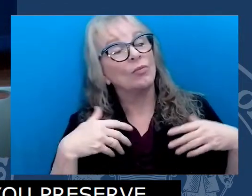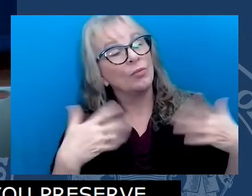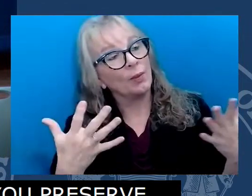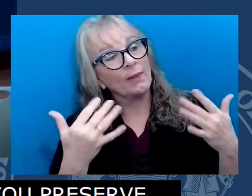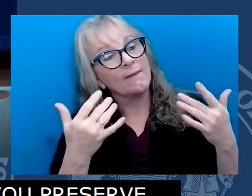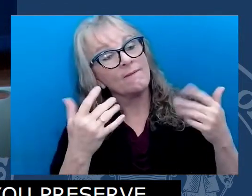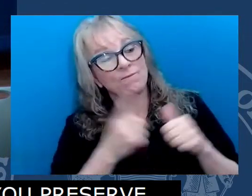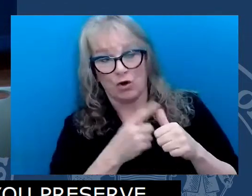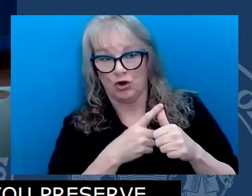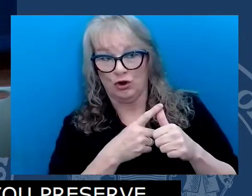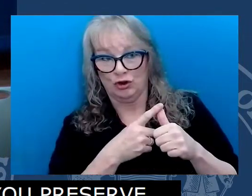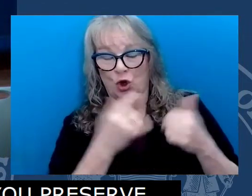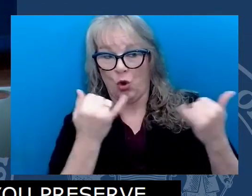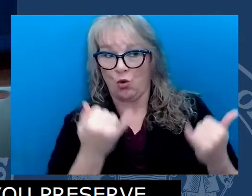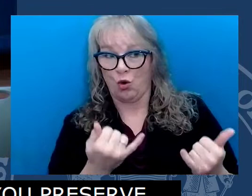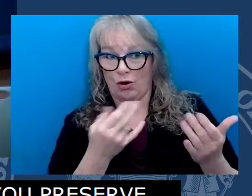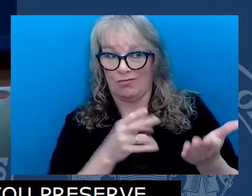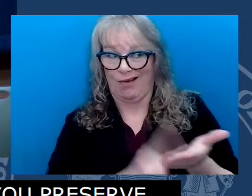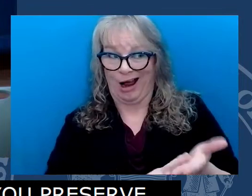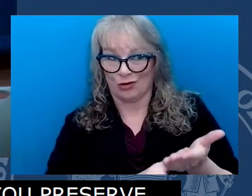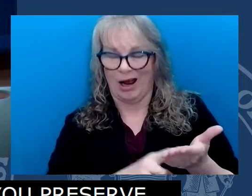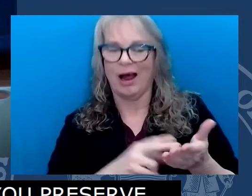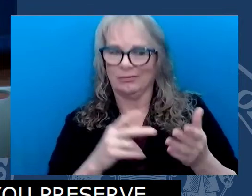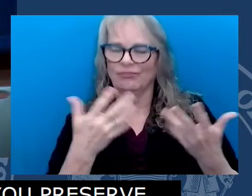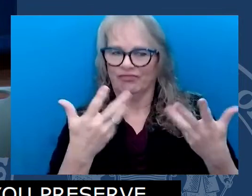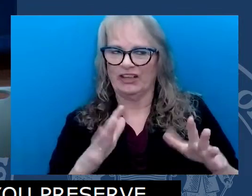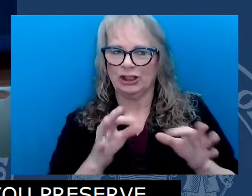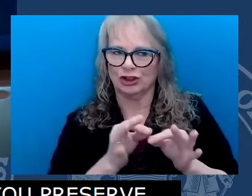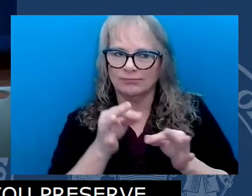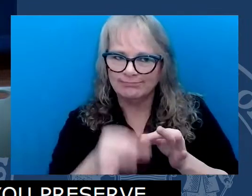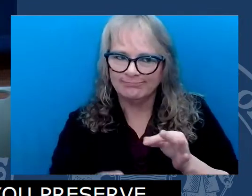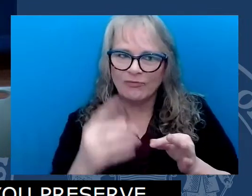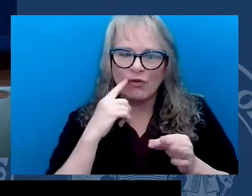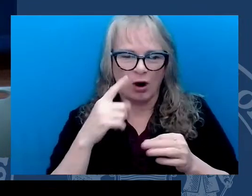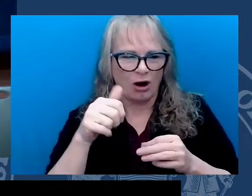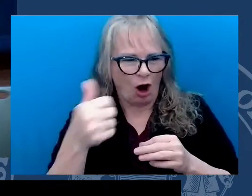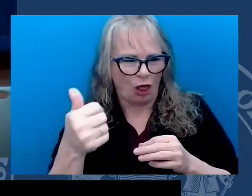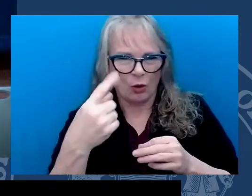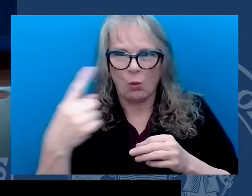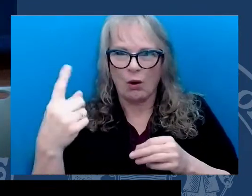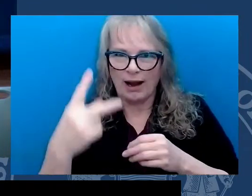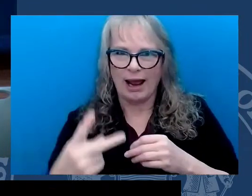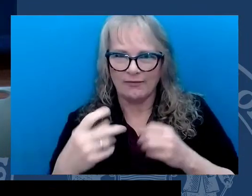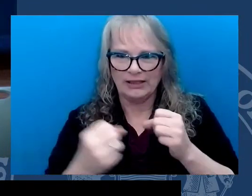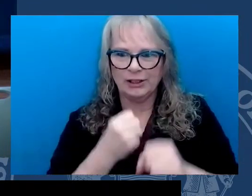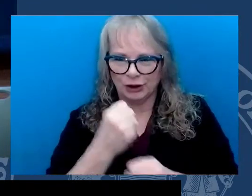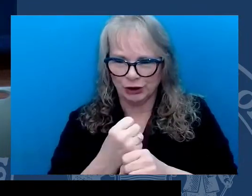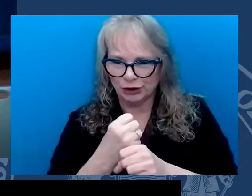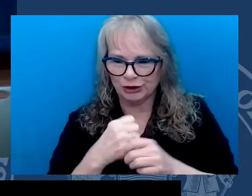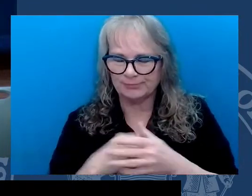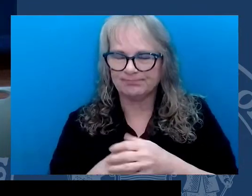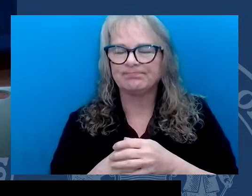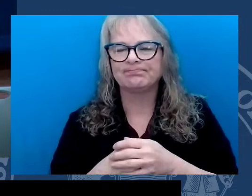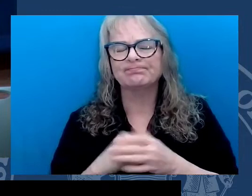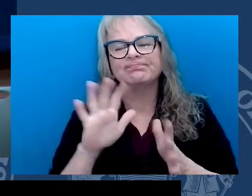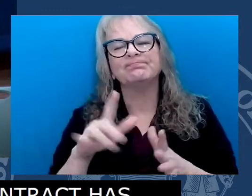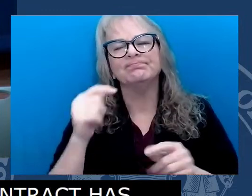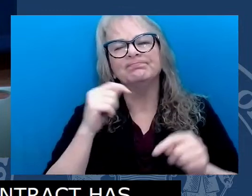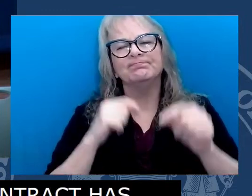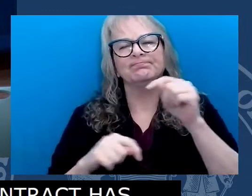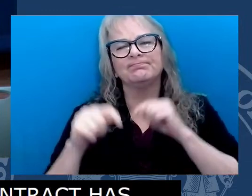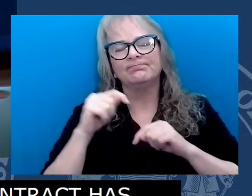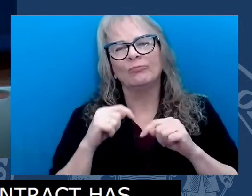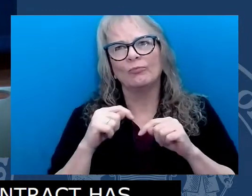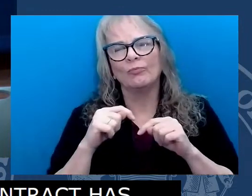has been extended for another year and a half, I guess, right? Just to step back and kind of look at